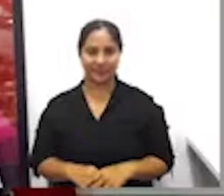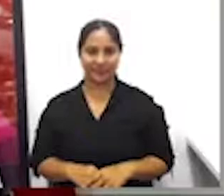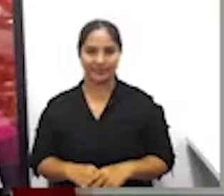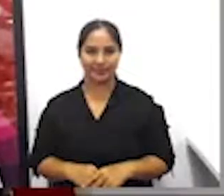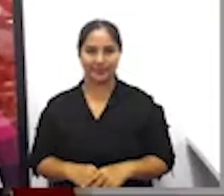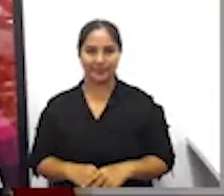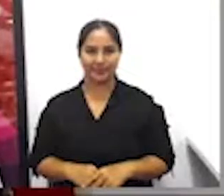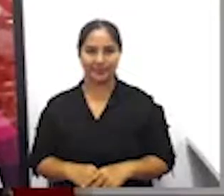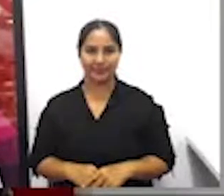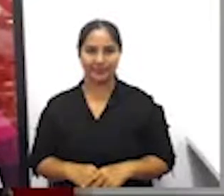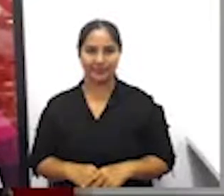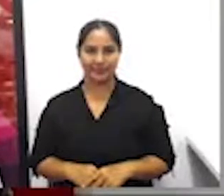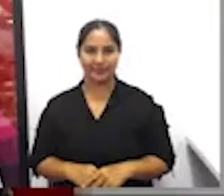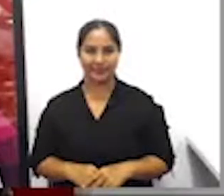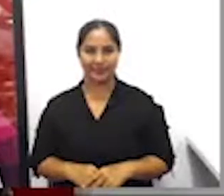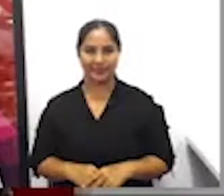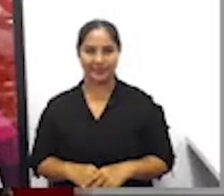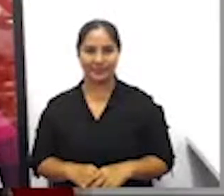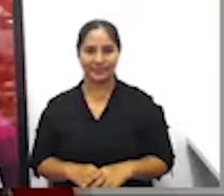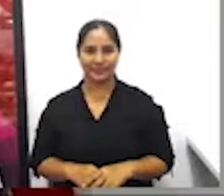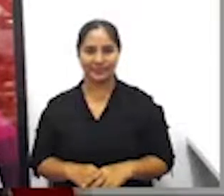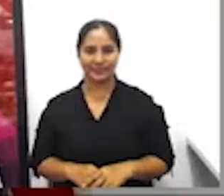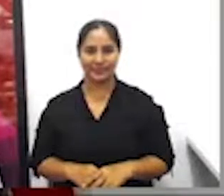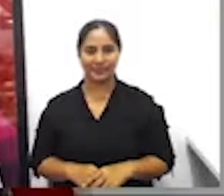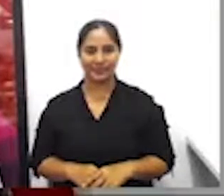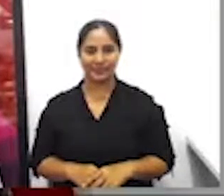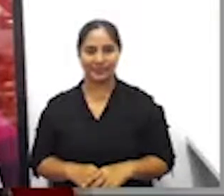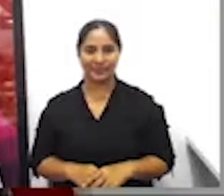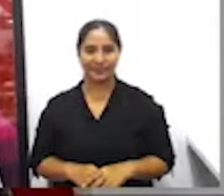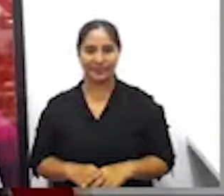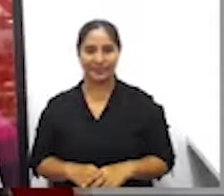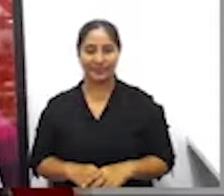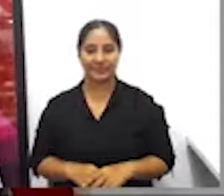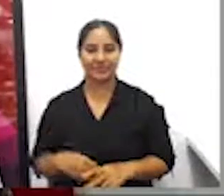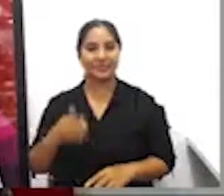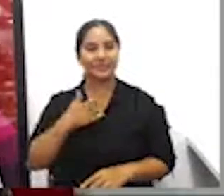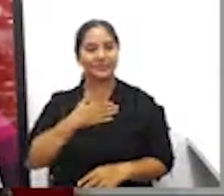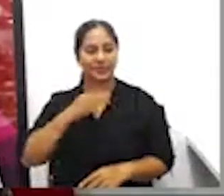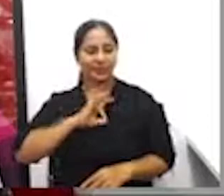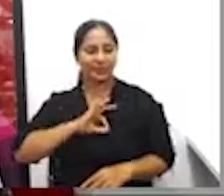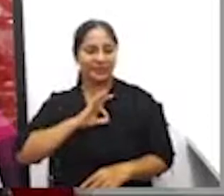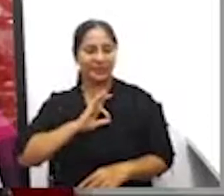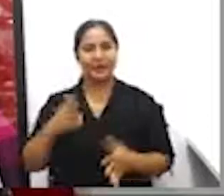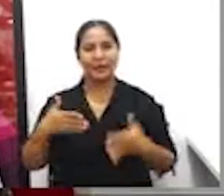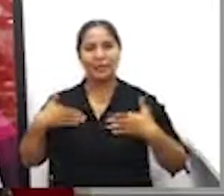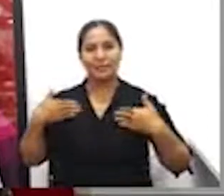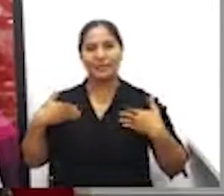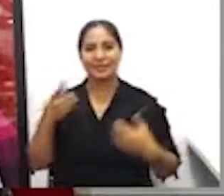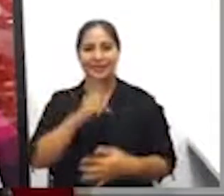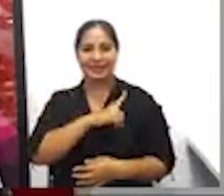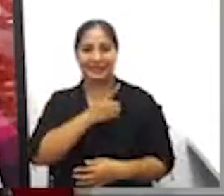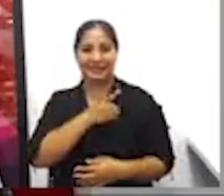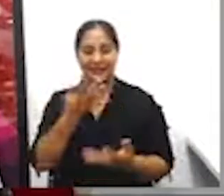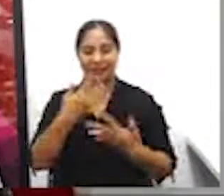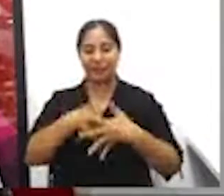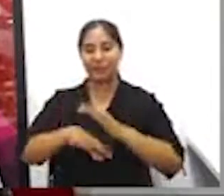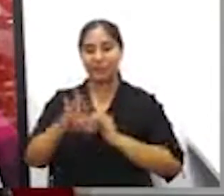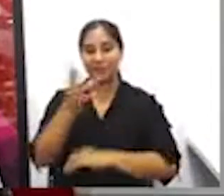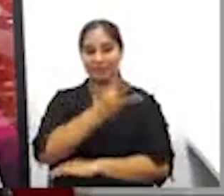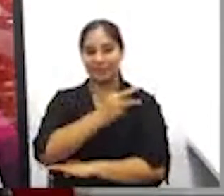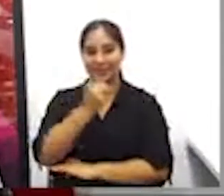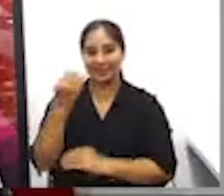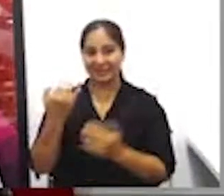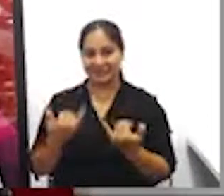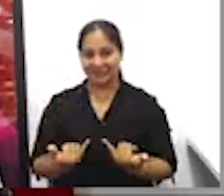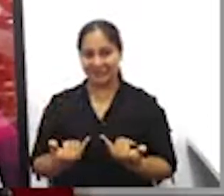it gets harder. It is terrific to be with you all. I travel all over the world